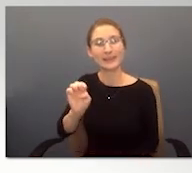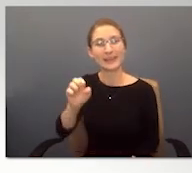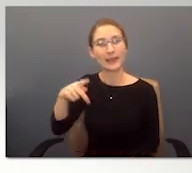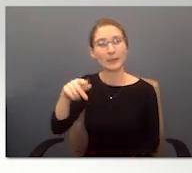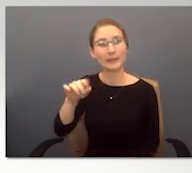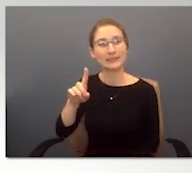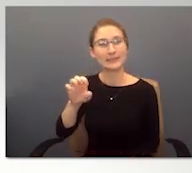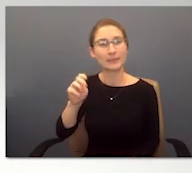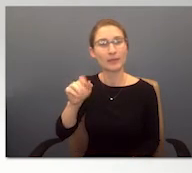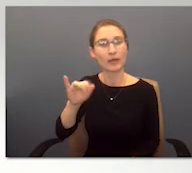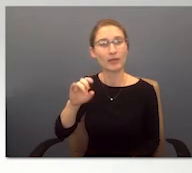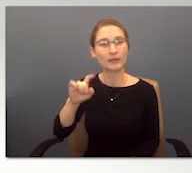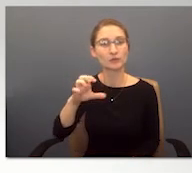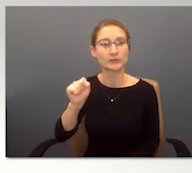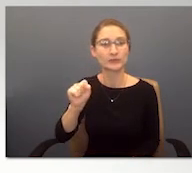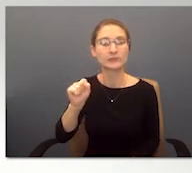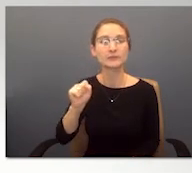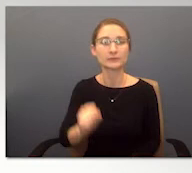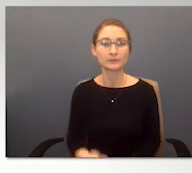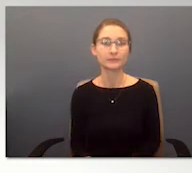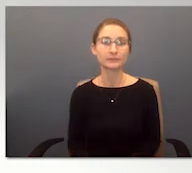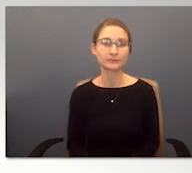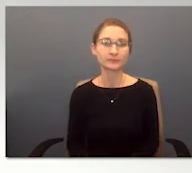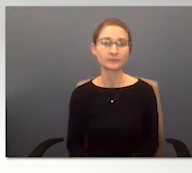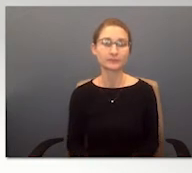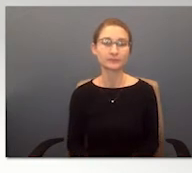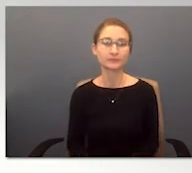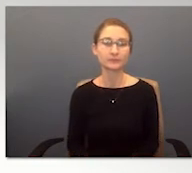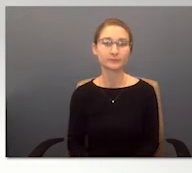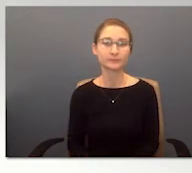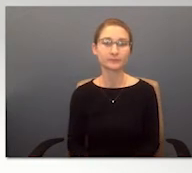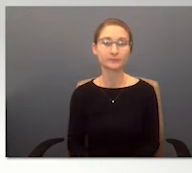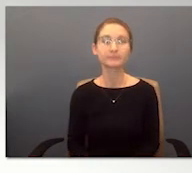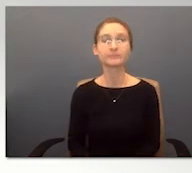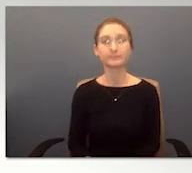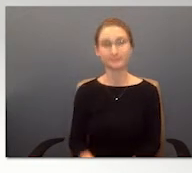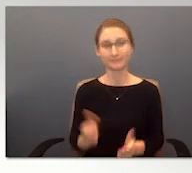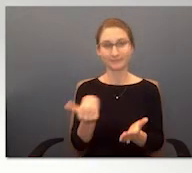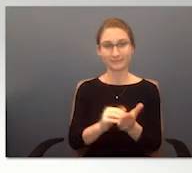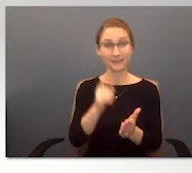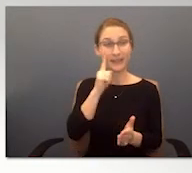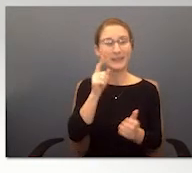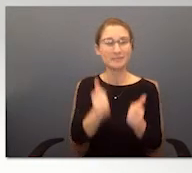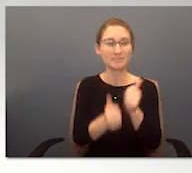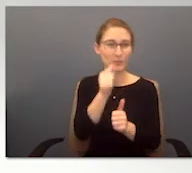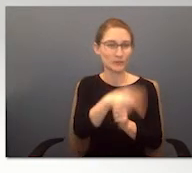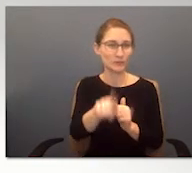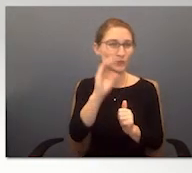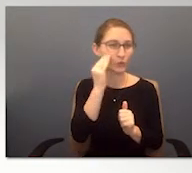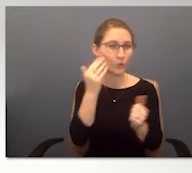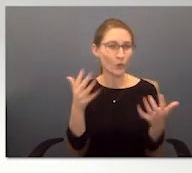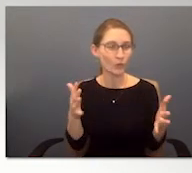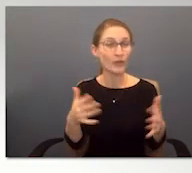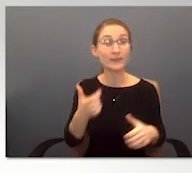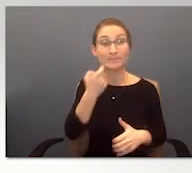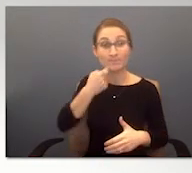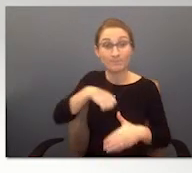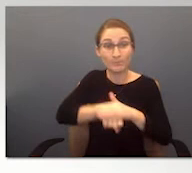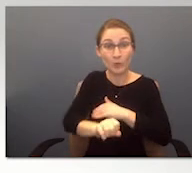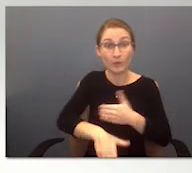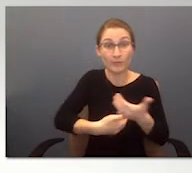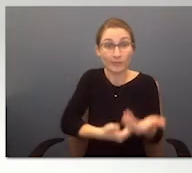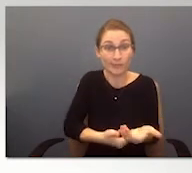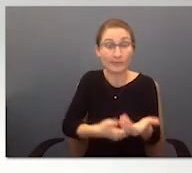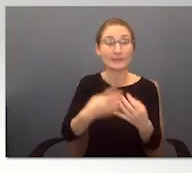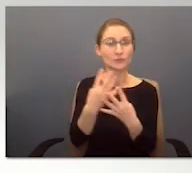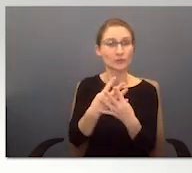biostatisticians that help support us with data. Again, I think most of you know a little bit about our newborn screening program. There are